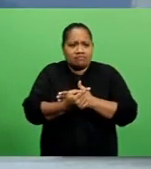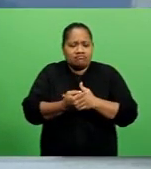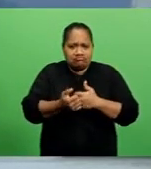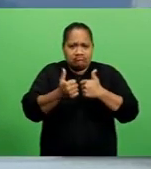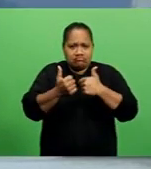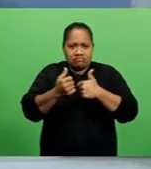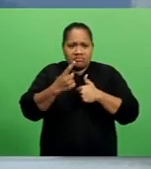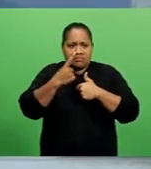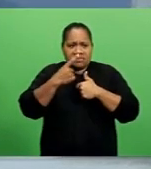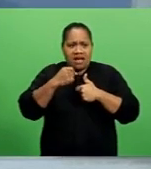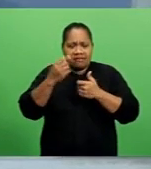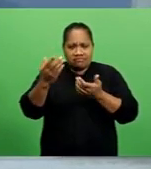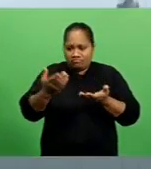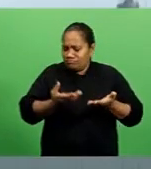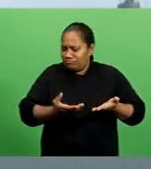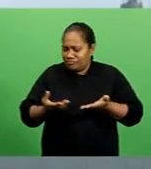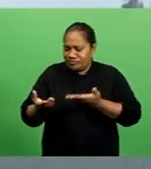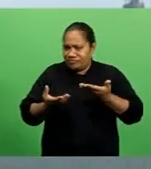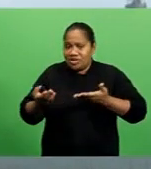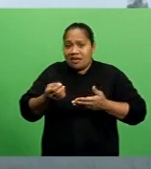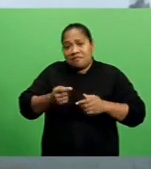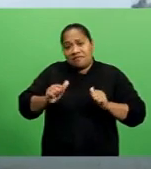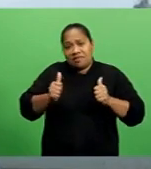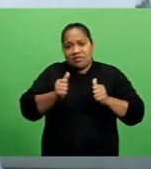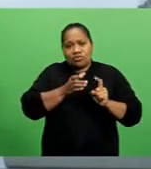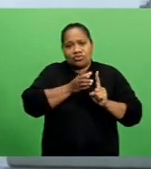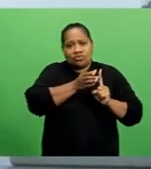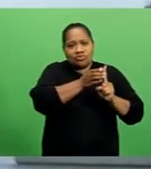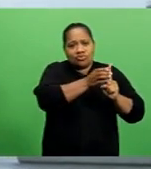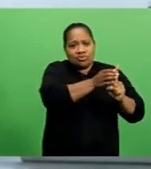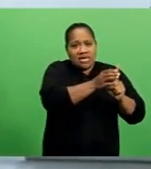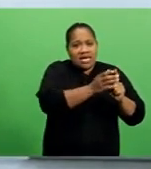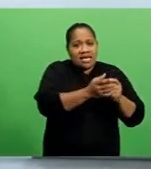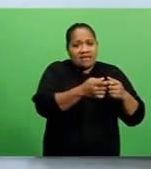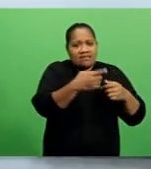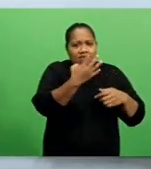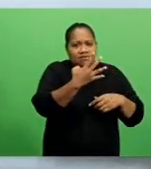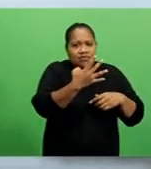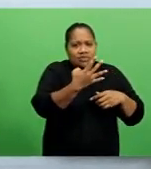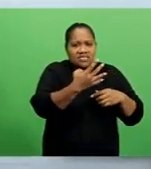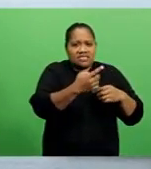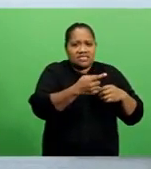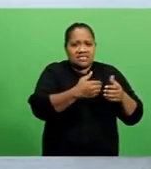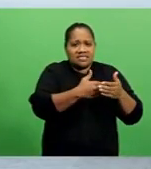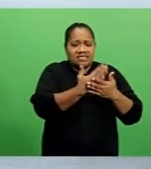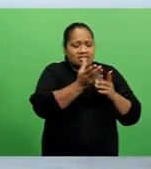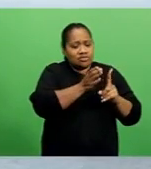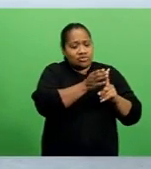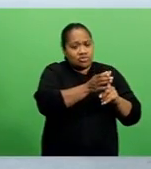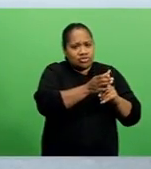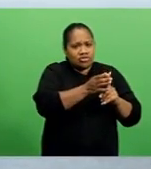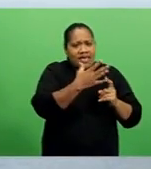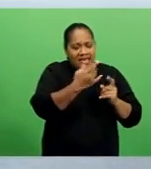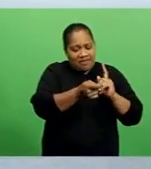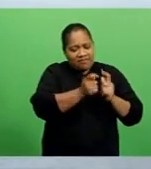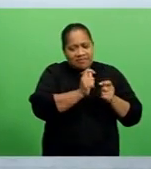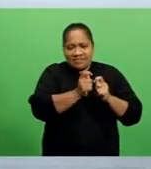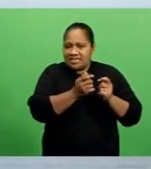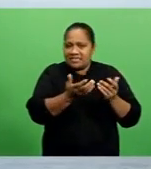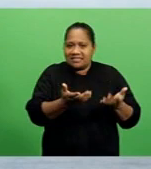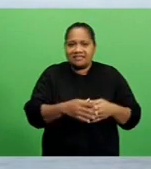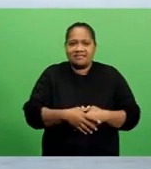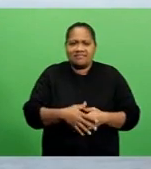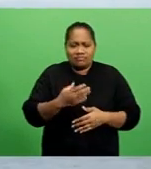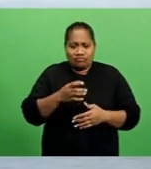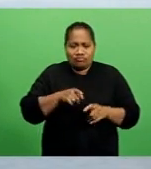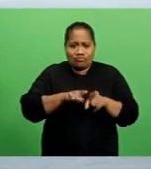items after 12 days of tests and 14 days of quarantine for 618 personnel on board. He adds the majority of soldiers are